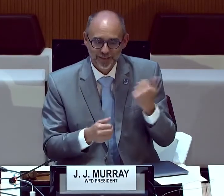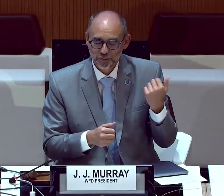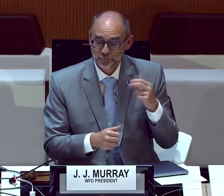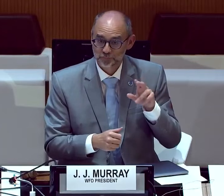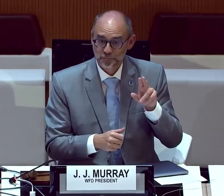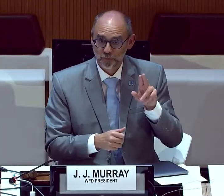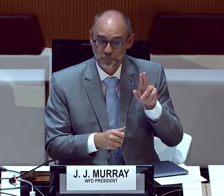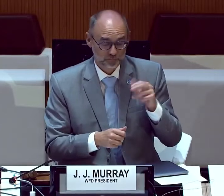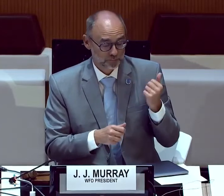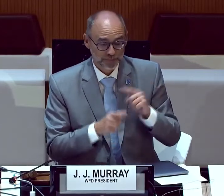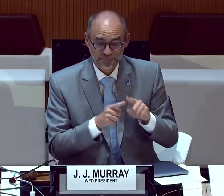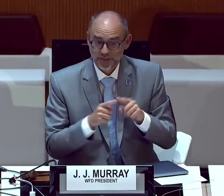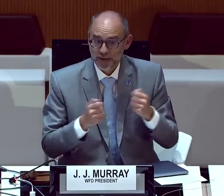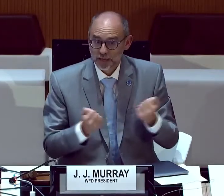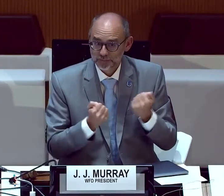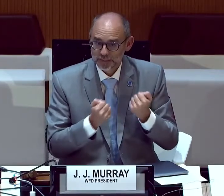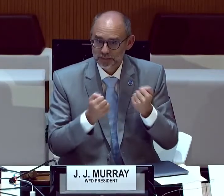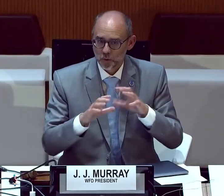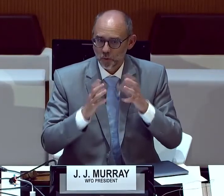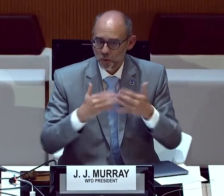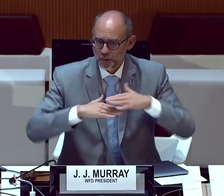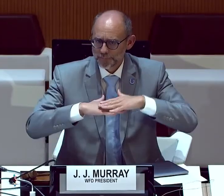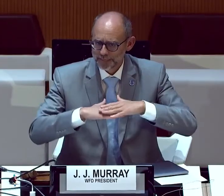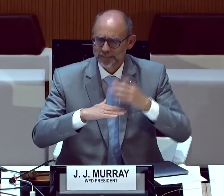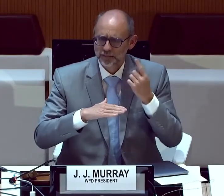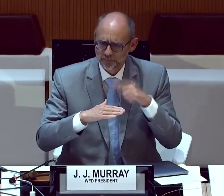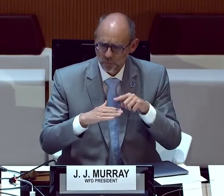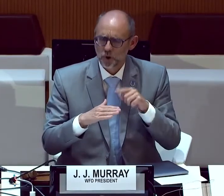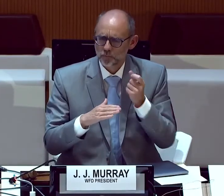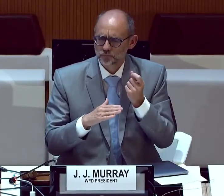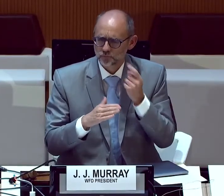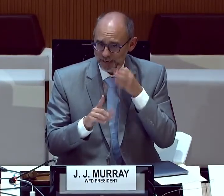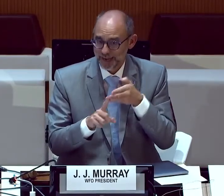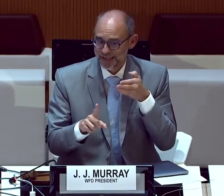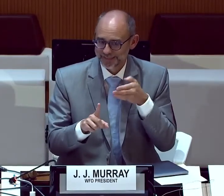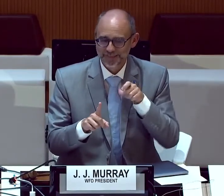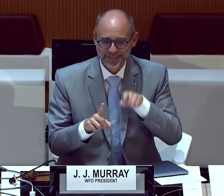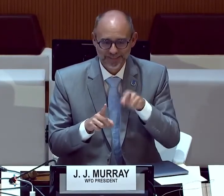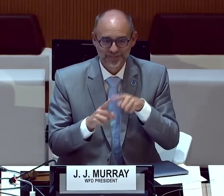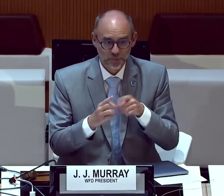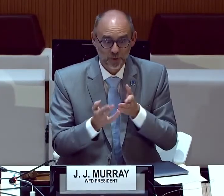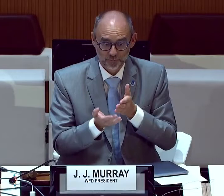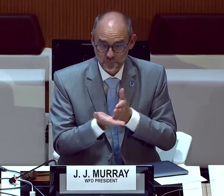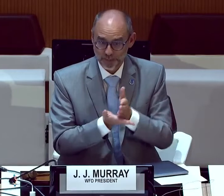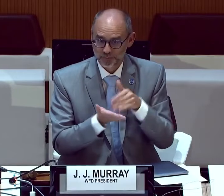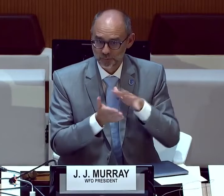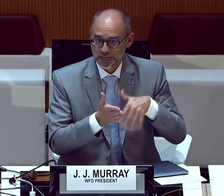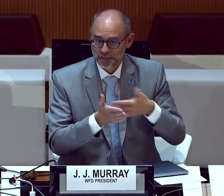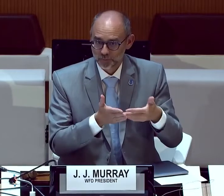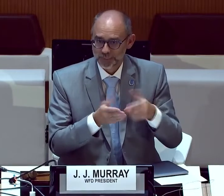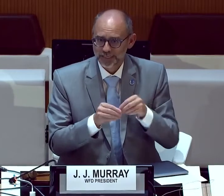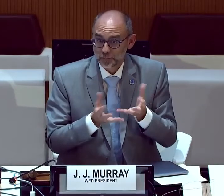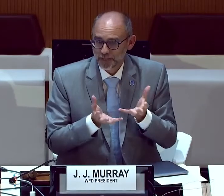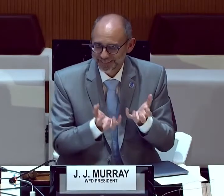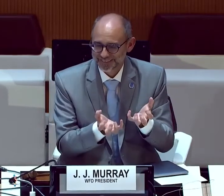sign language. I'm delighted to see there are many activities taking place on a global level that recognizes